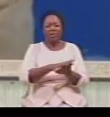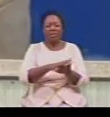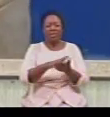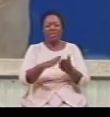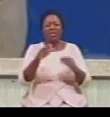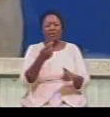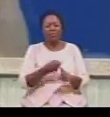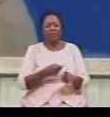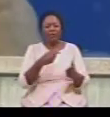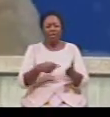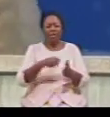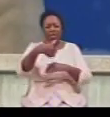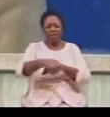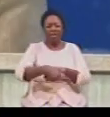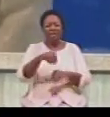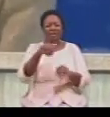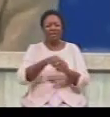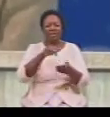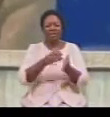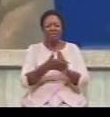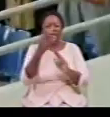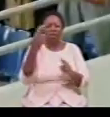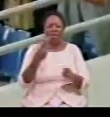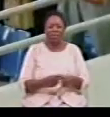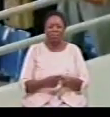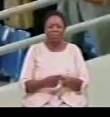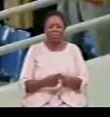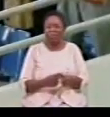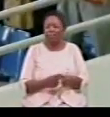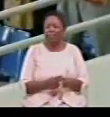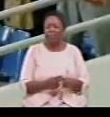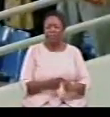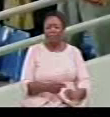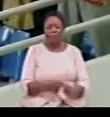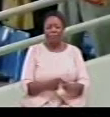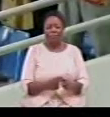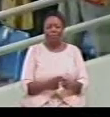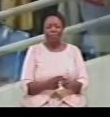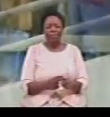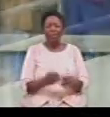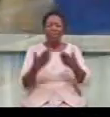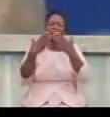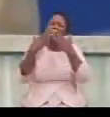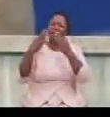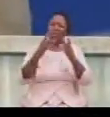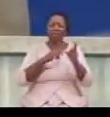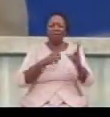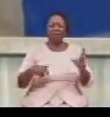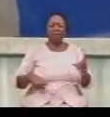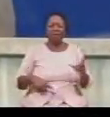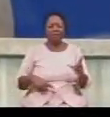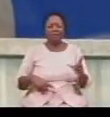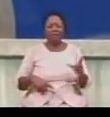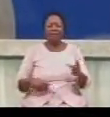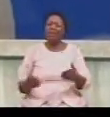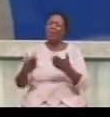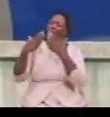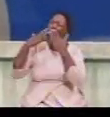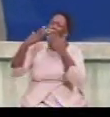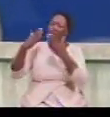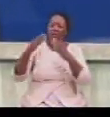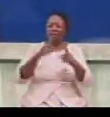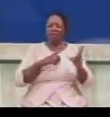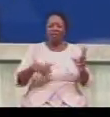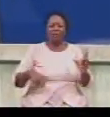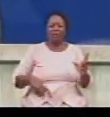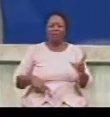from tonight in Jesus' name. Thank you, Lord. Thank you,